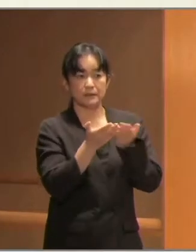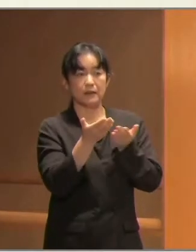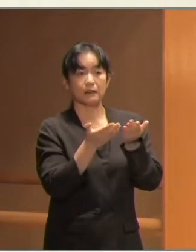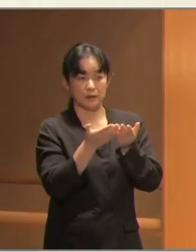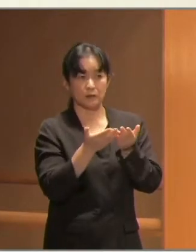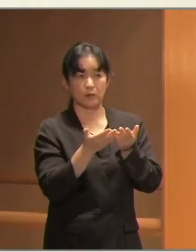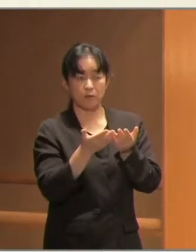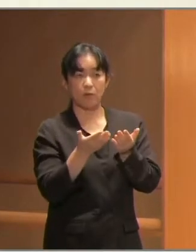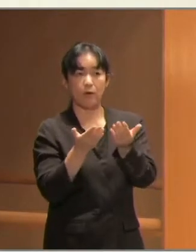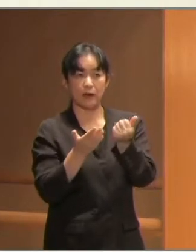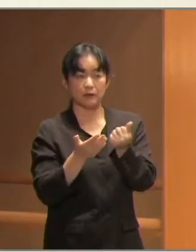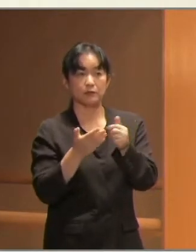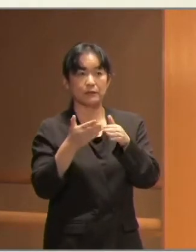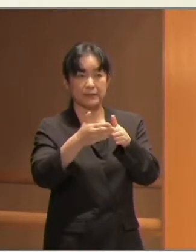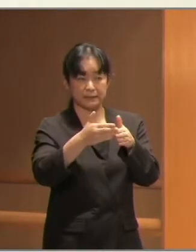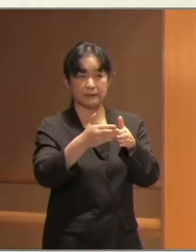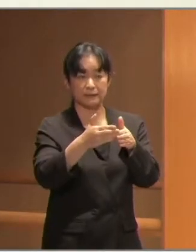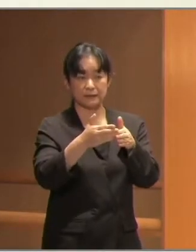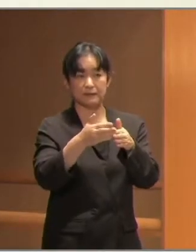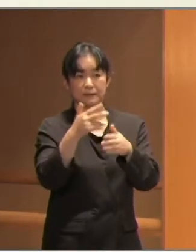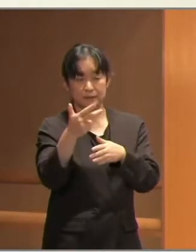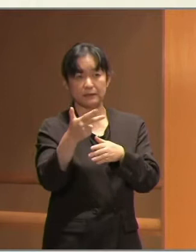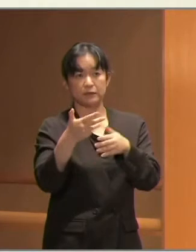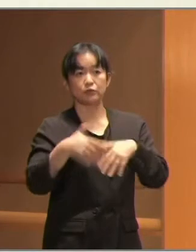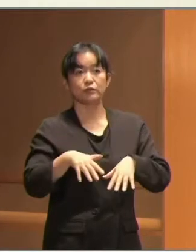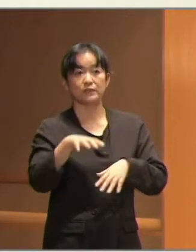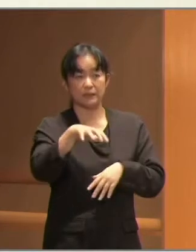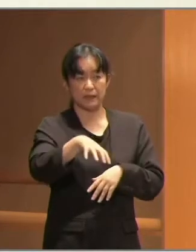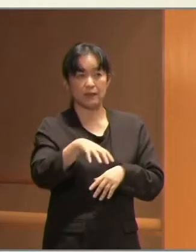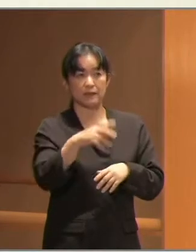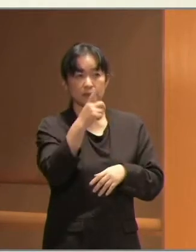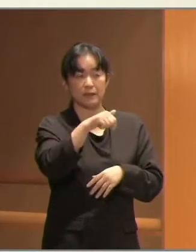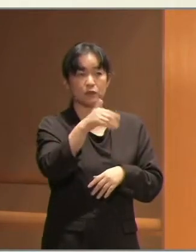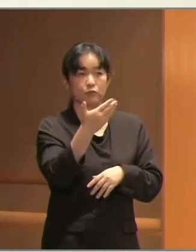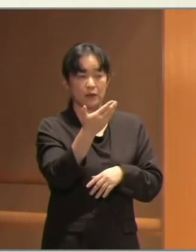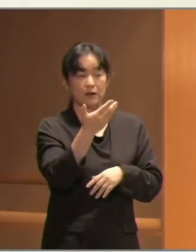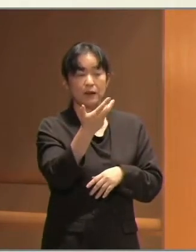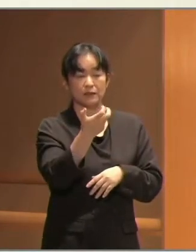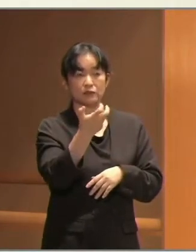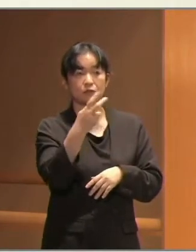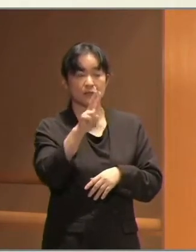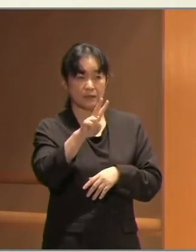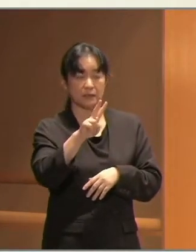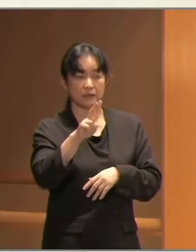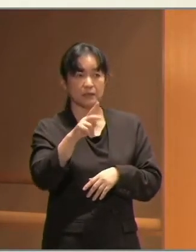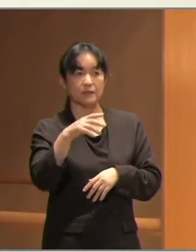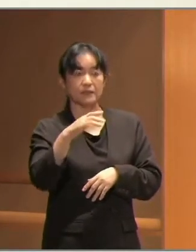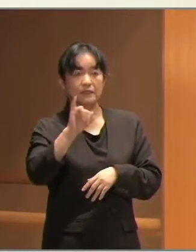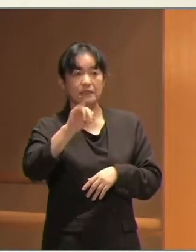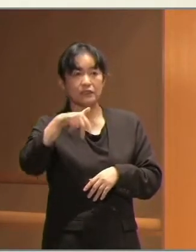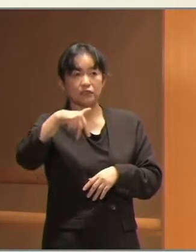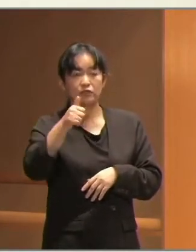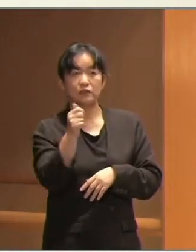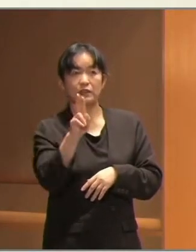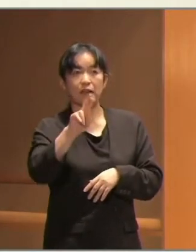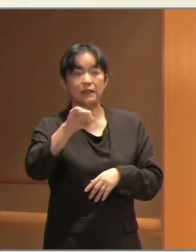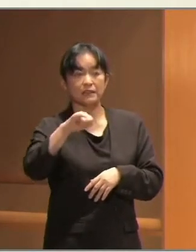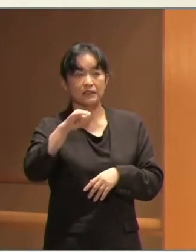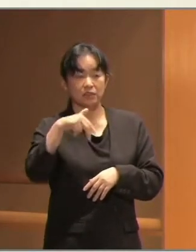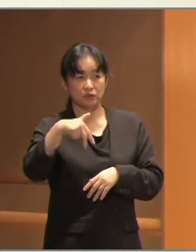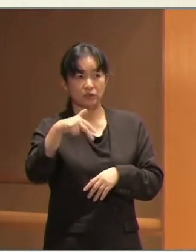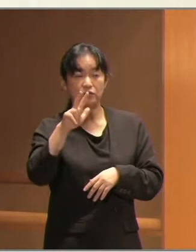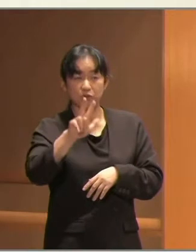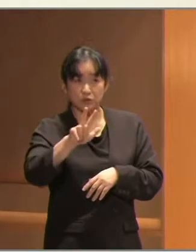Kobayashi is from Kashiwazaki City, Niigata Prefecture. In 1982, he took an